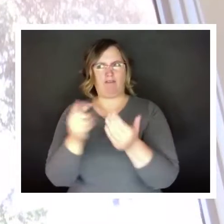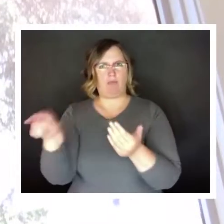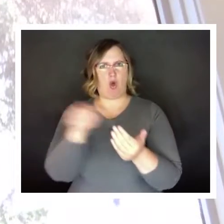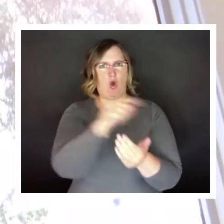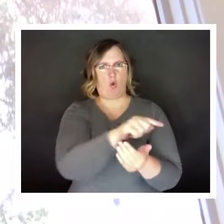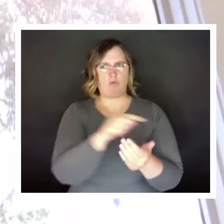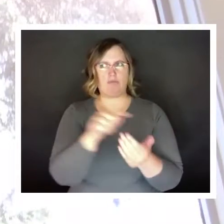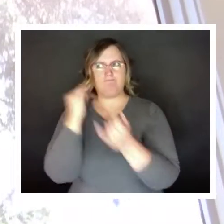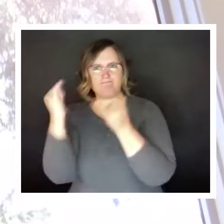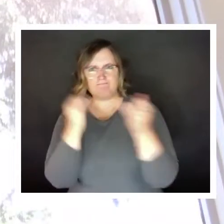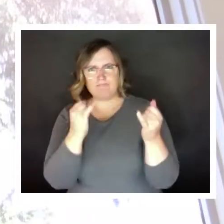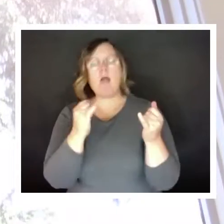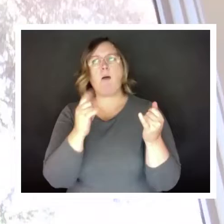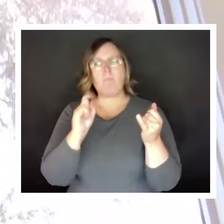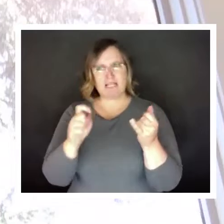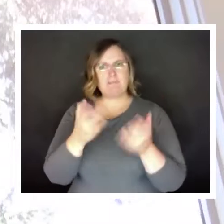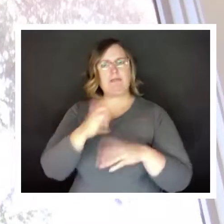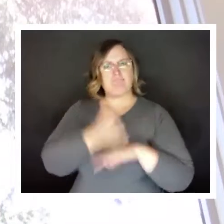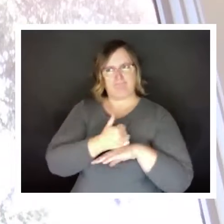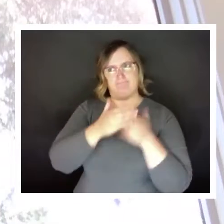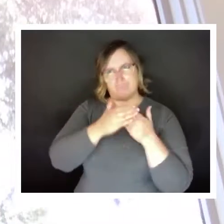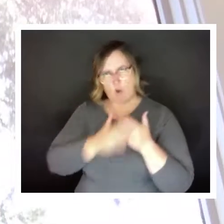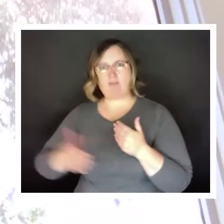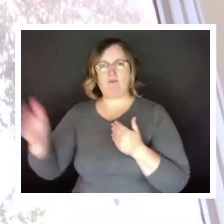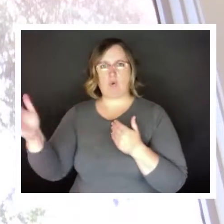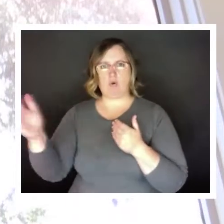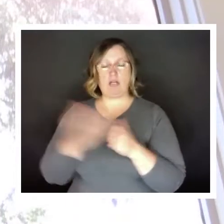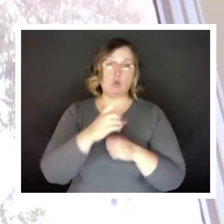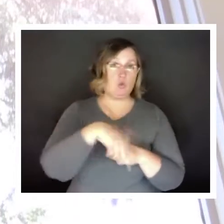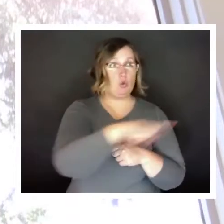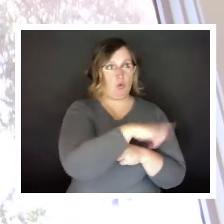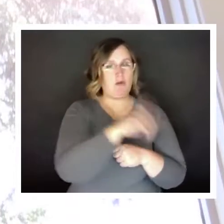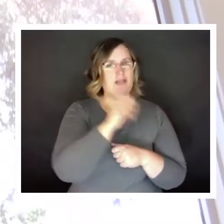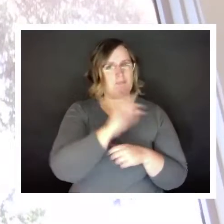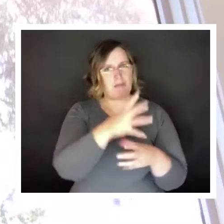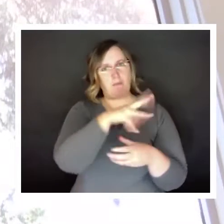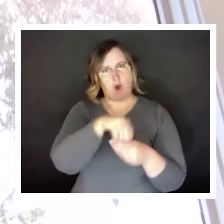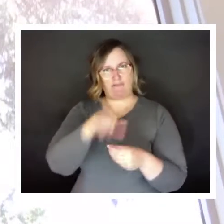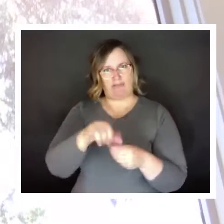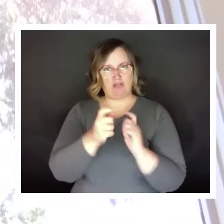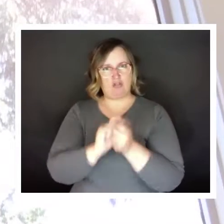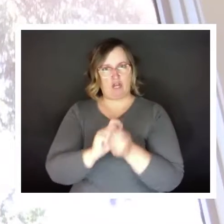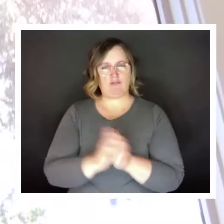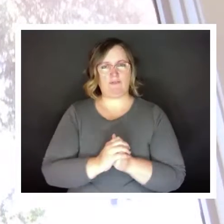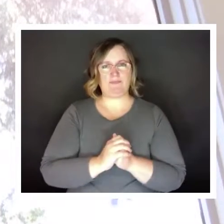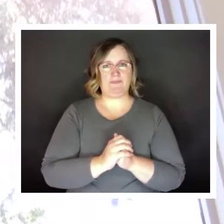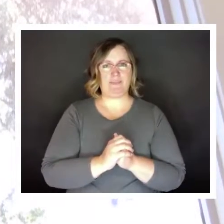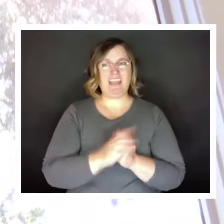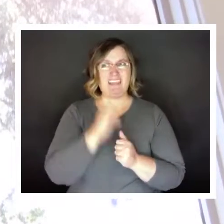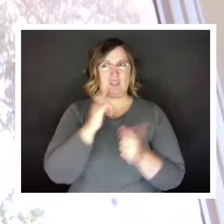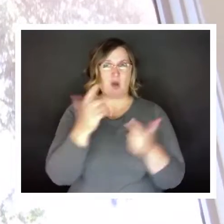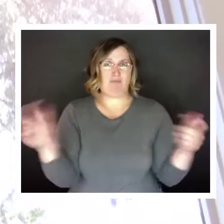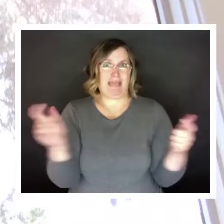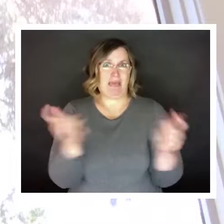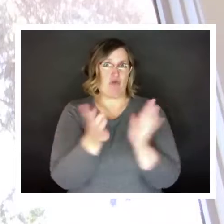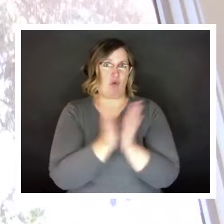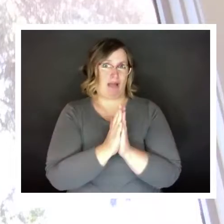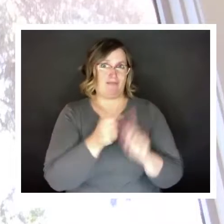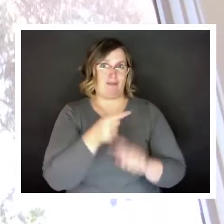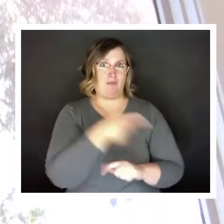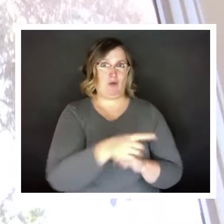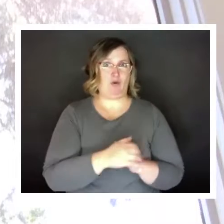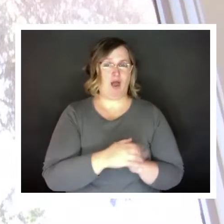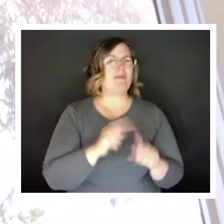You graduates must be part of the systemic change to make it take hold. These are big requests of you, but as I've said, I've never been